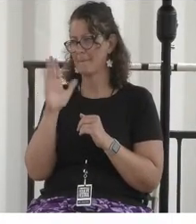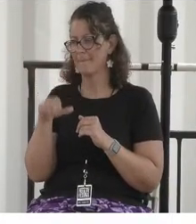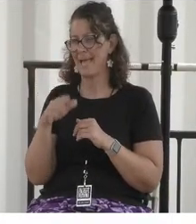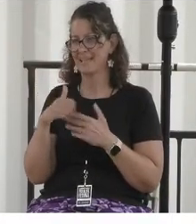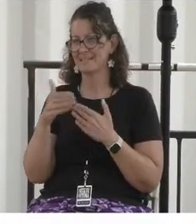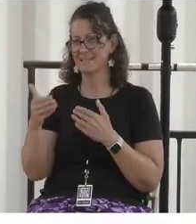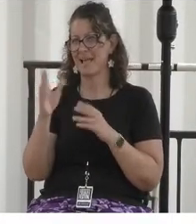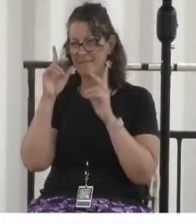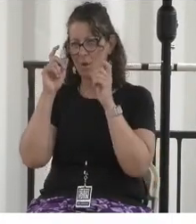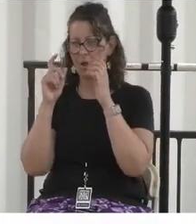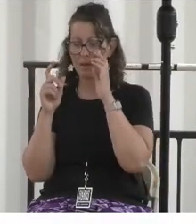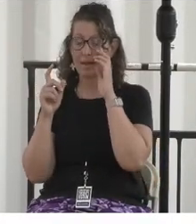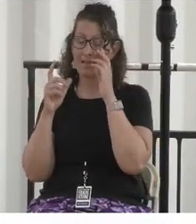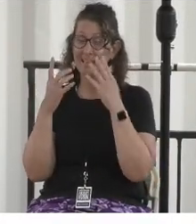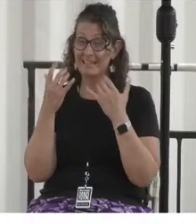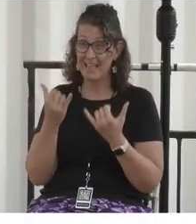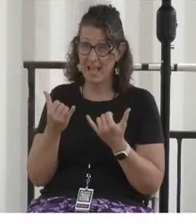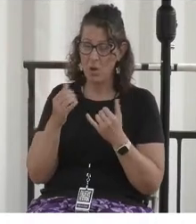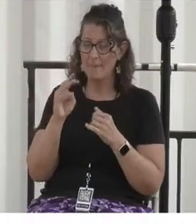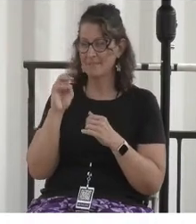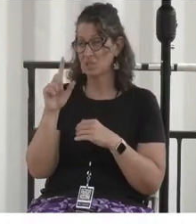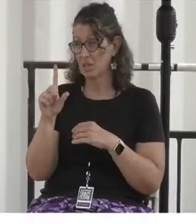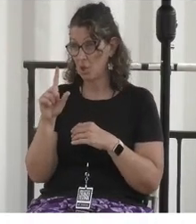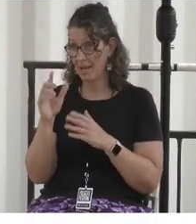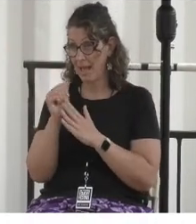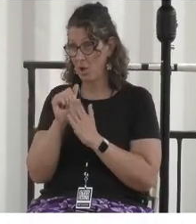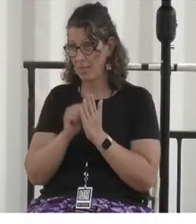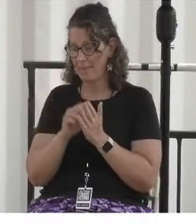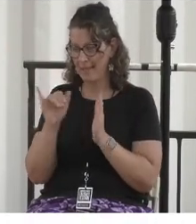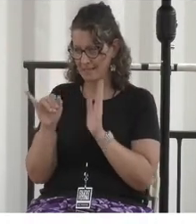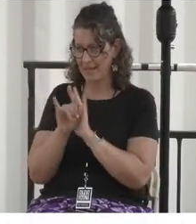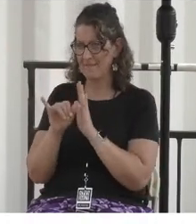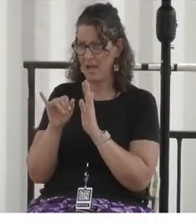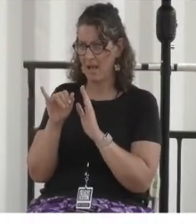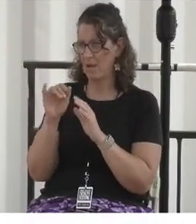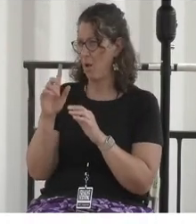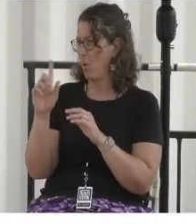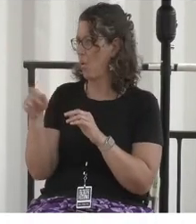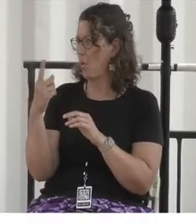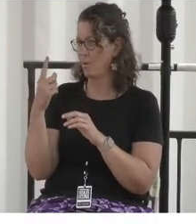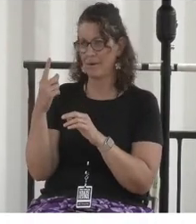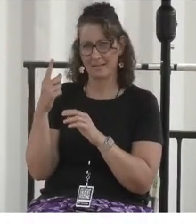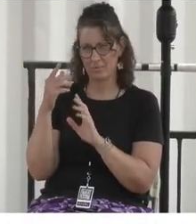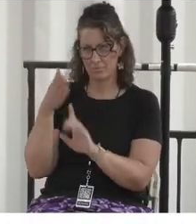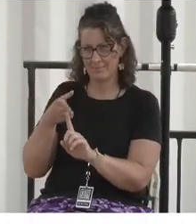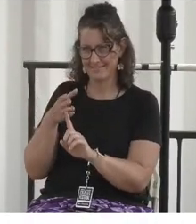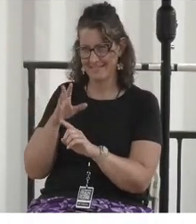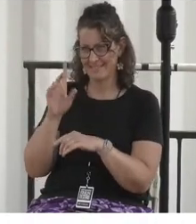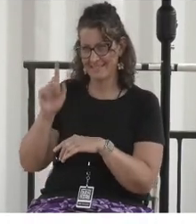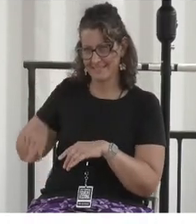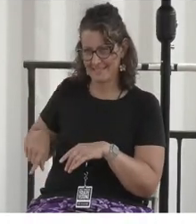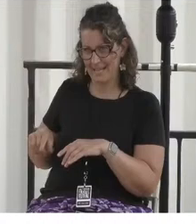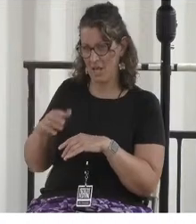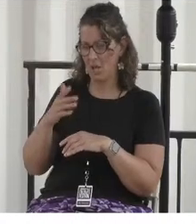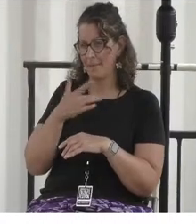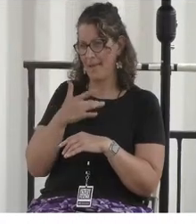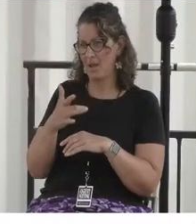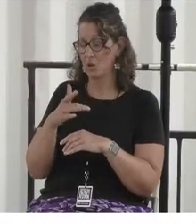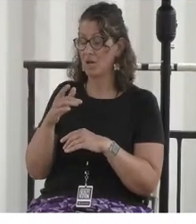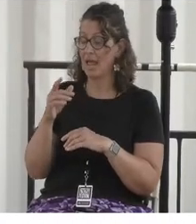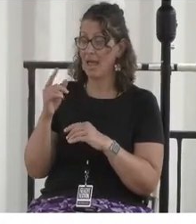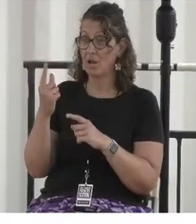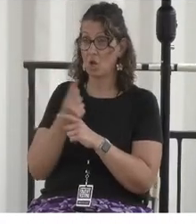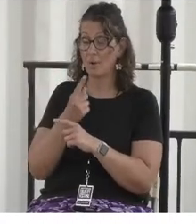next set of photographs. In this case, our machine learning algorithm identified the cheetah based on the tail pattern. And it correctly pointed out, this is that